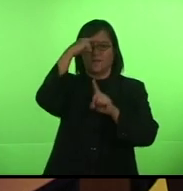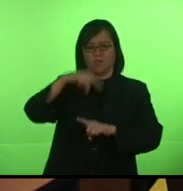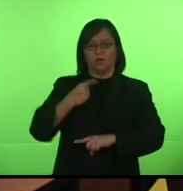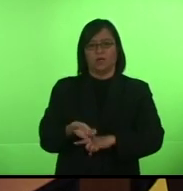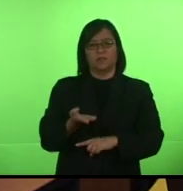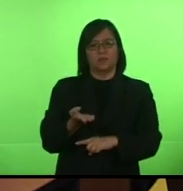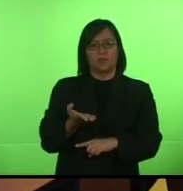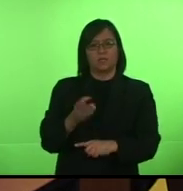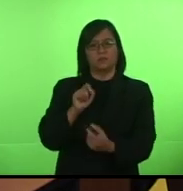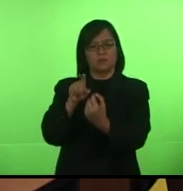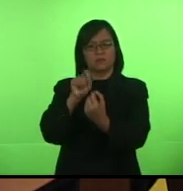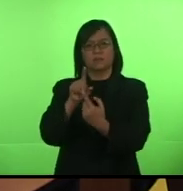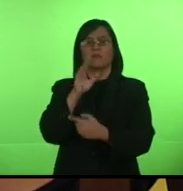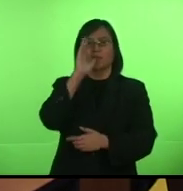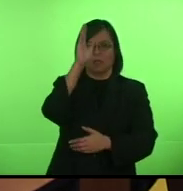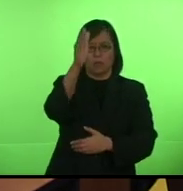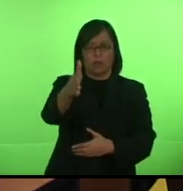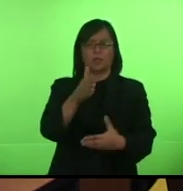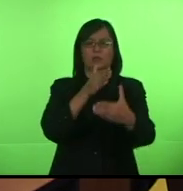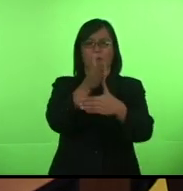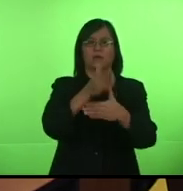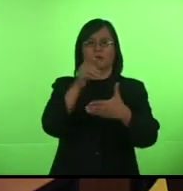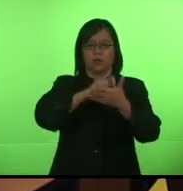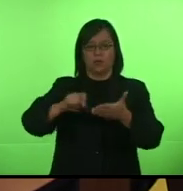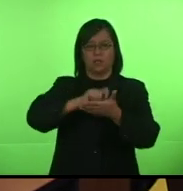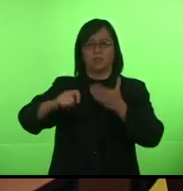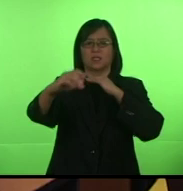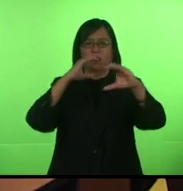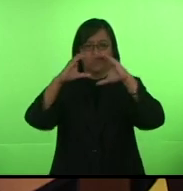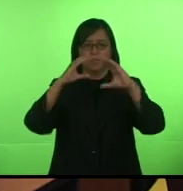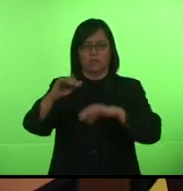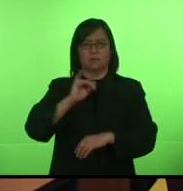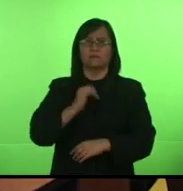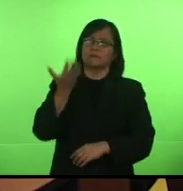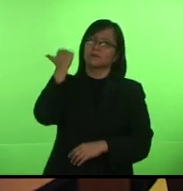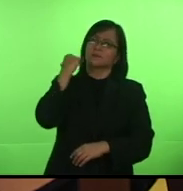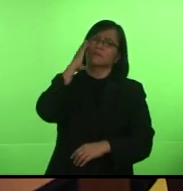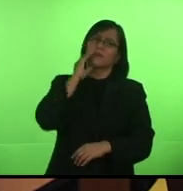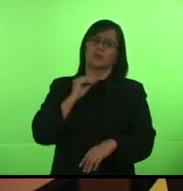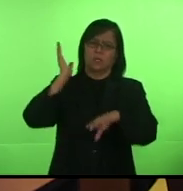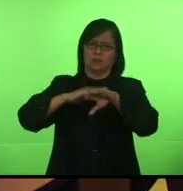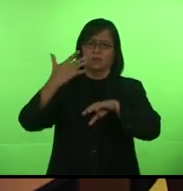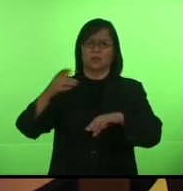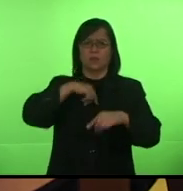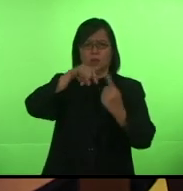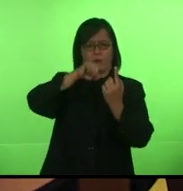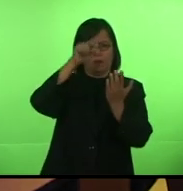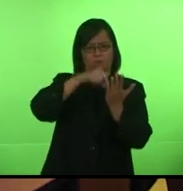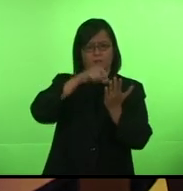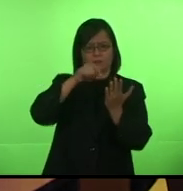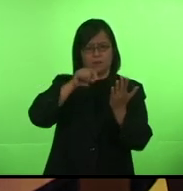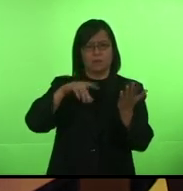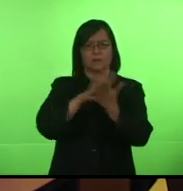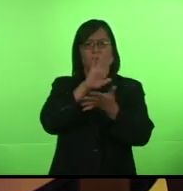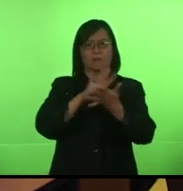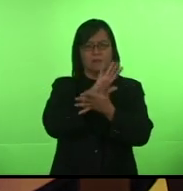used in SMS, it does effects in written communication. I have come across when I